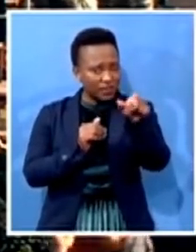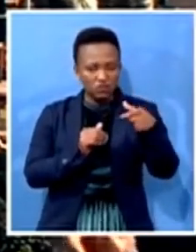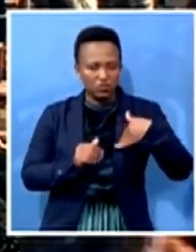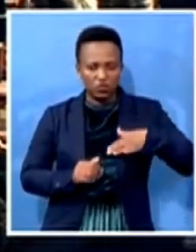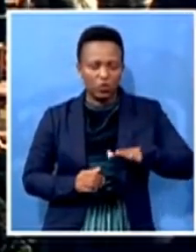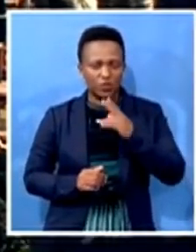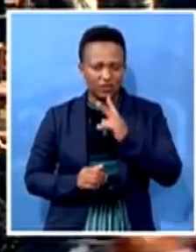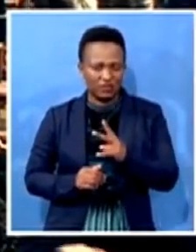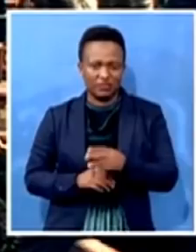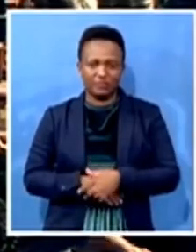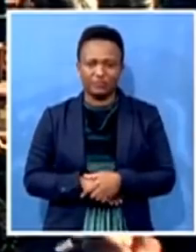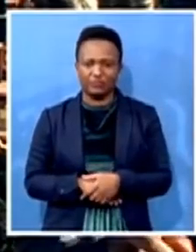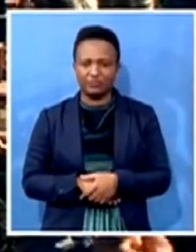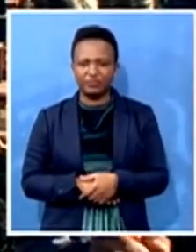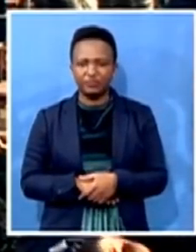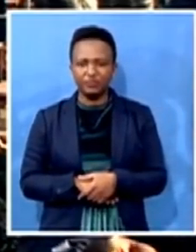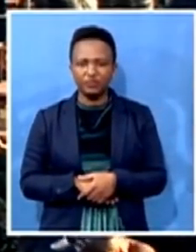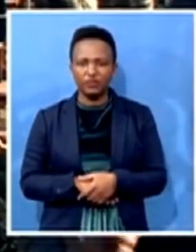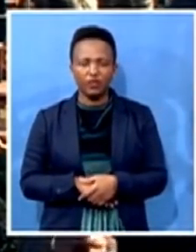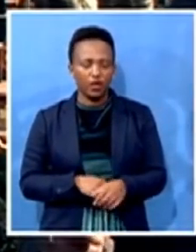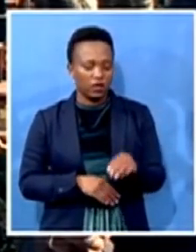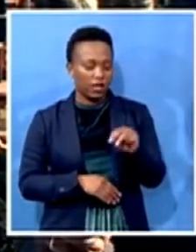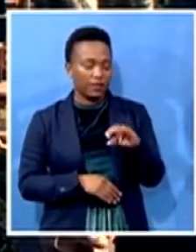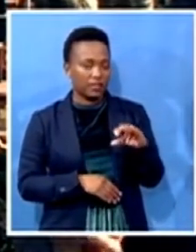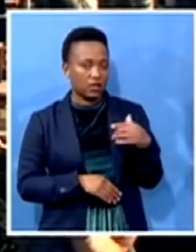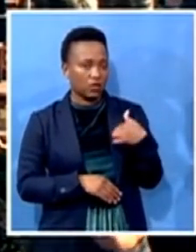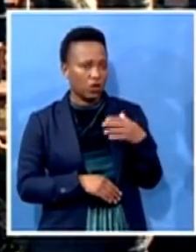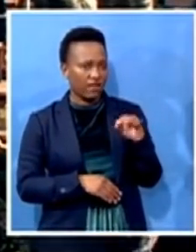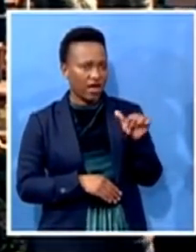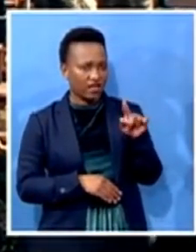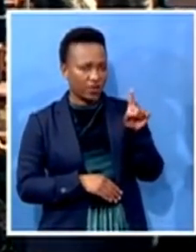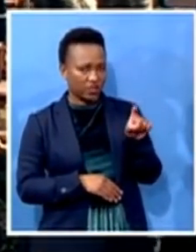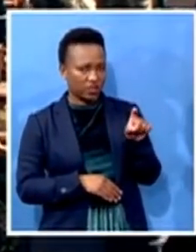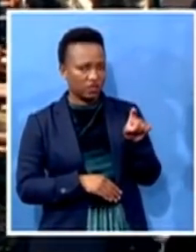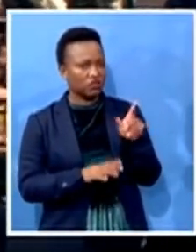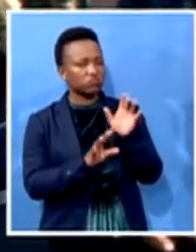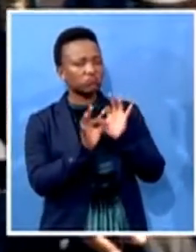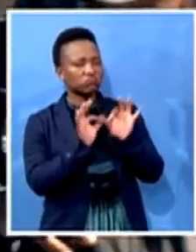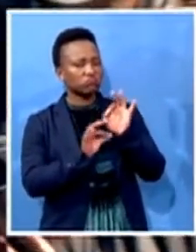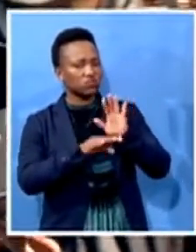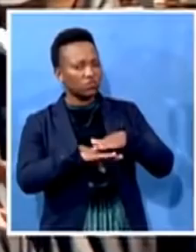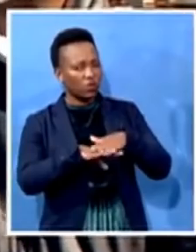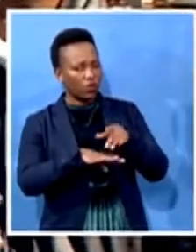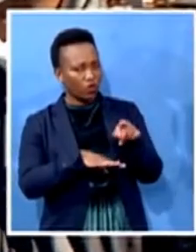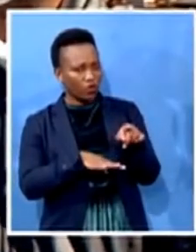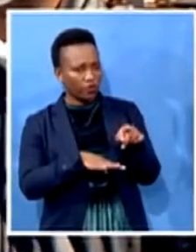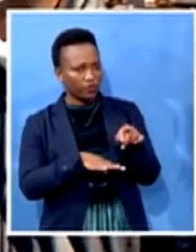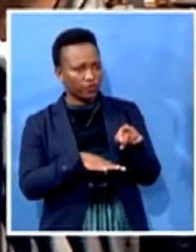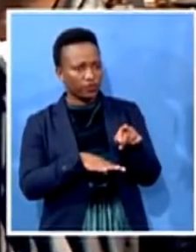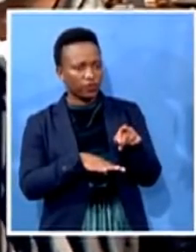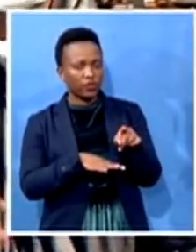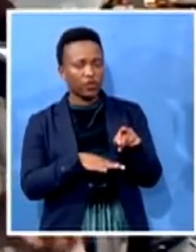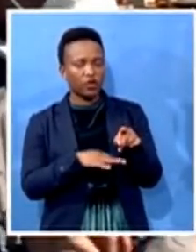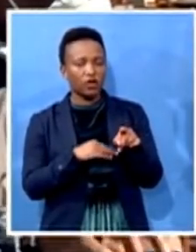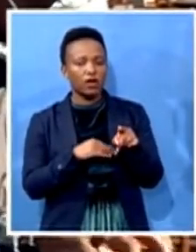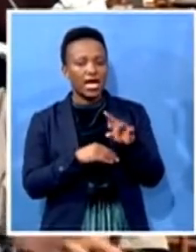there's a question that I think maybe you can elaborate a little bit more in terms of the additional capacity that we are bringing into the health system. Because